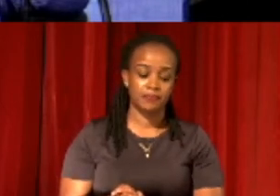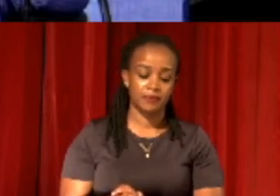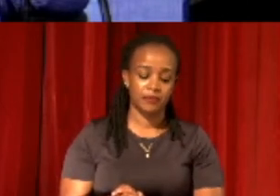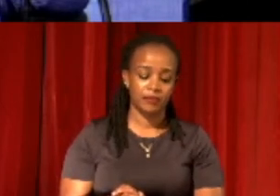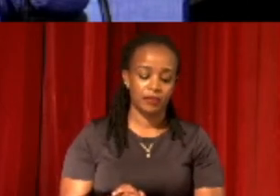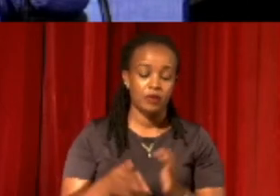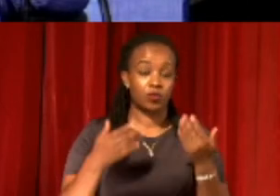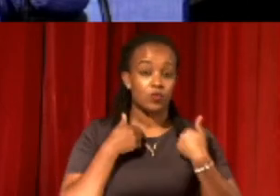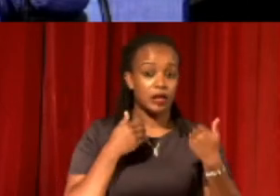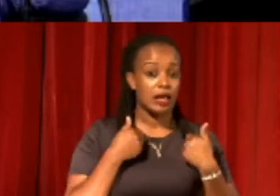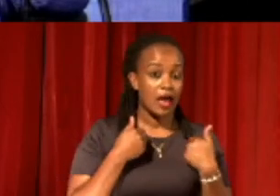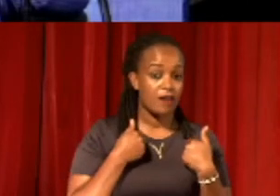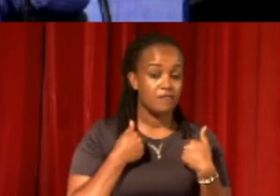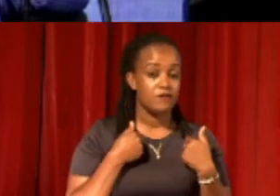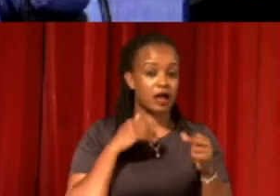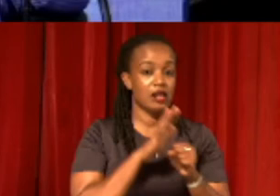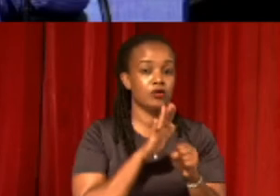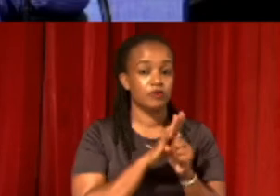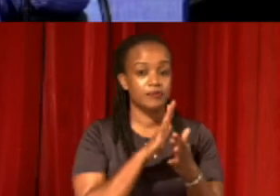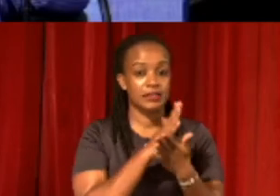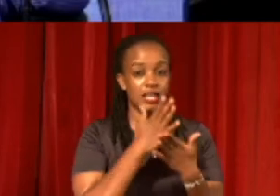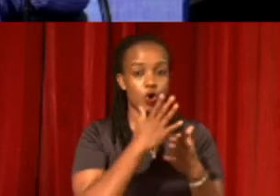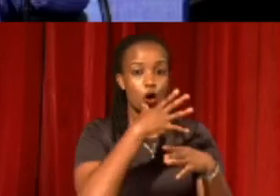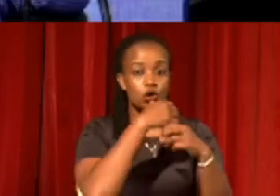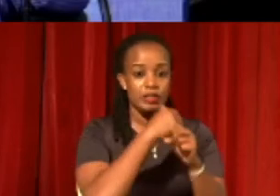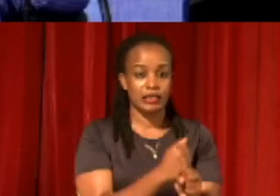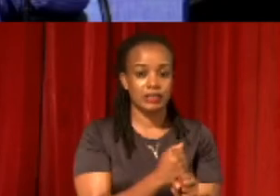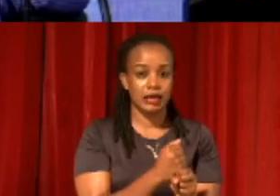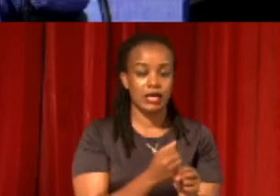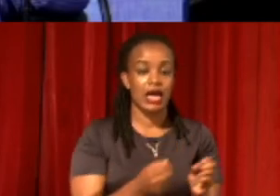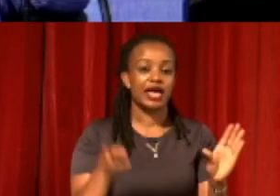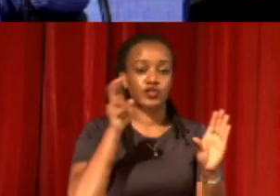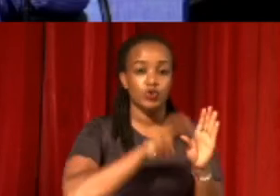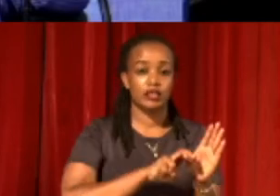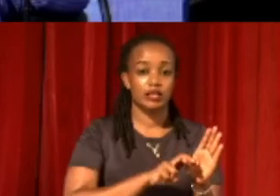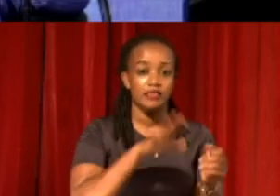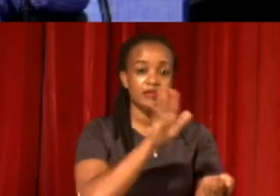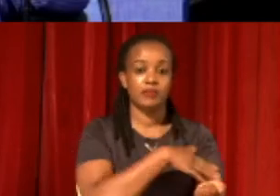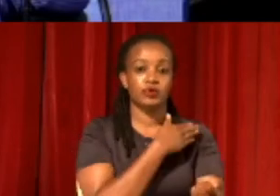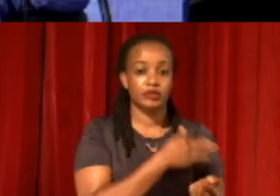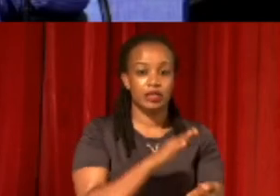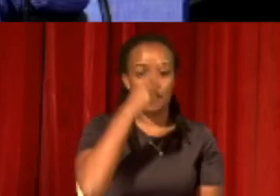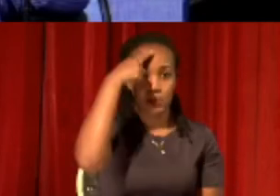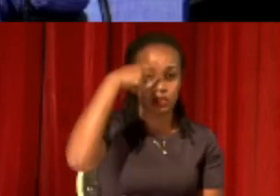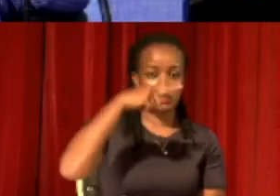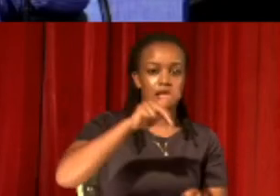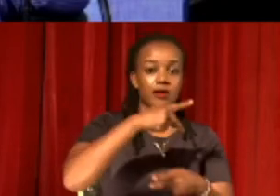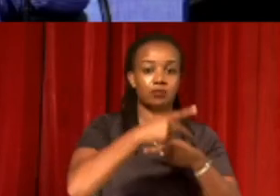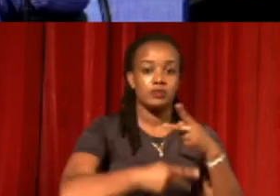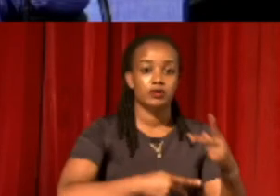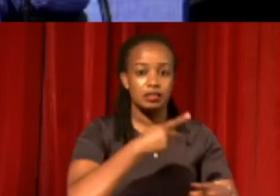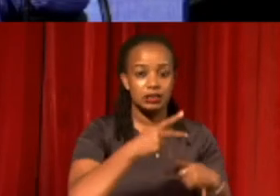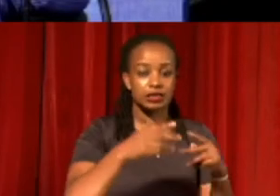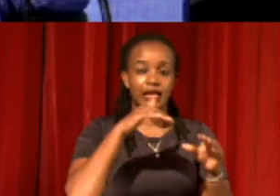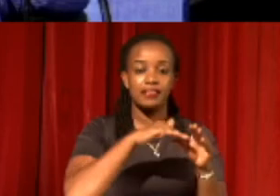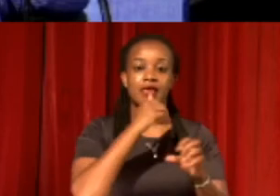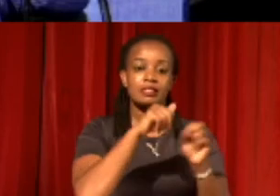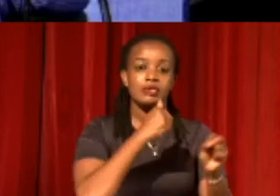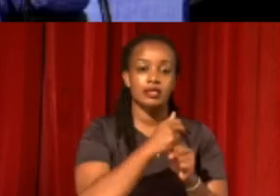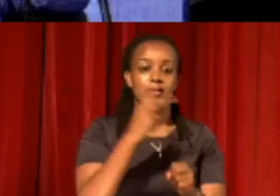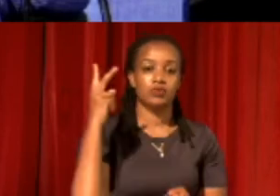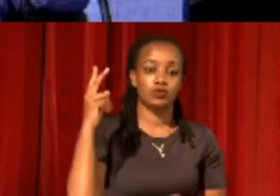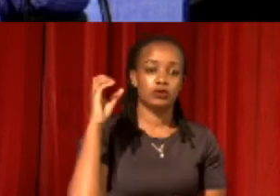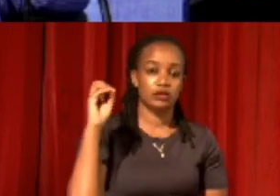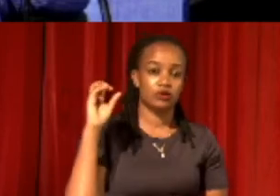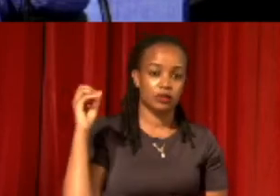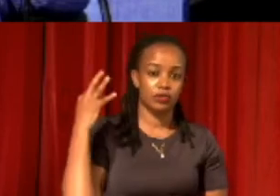There's been a lot of stakeholder participation. Okay. I joined the music policy process when it started in 2003. Okay. I was